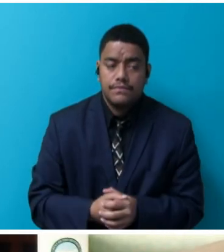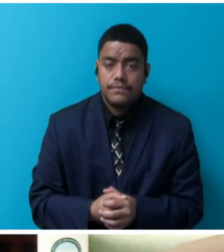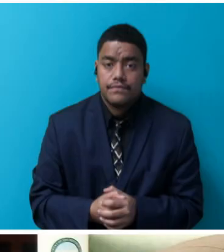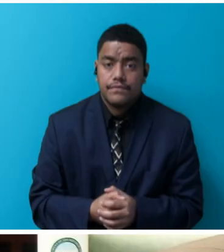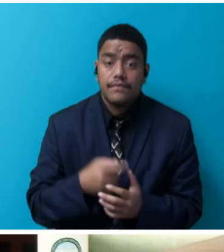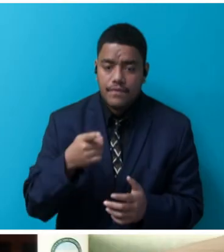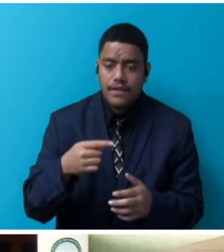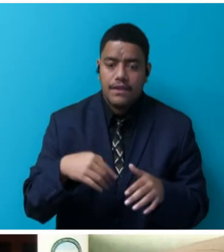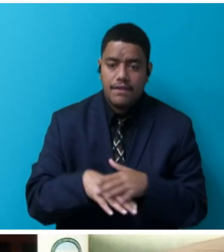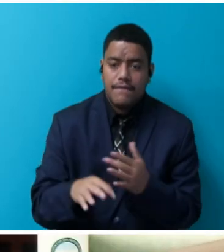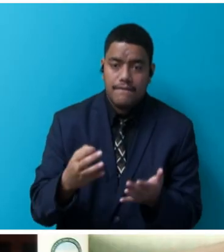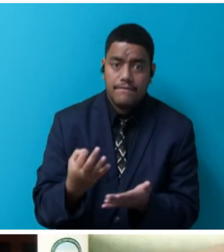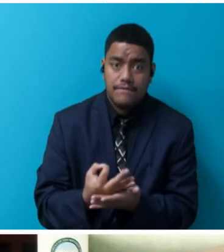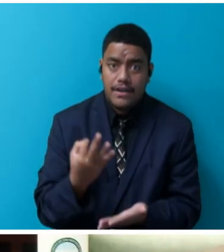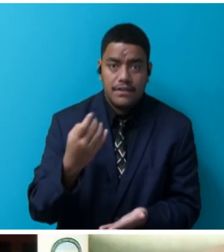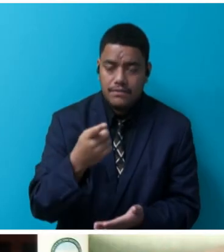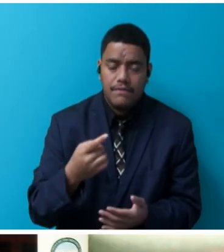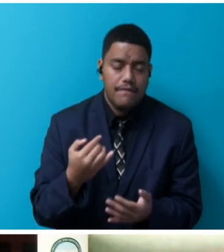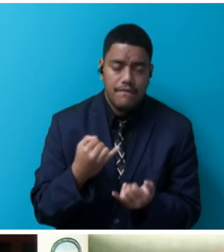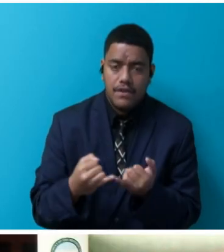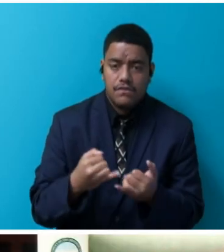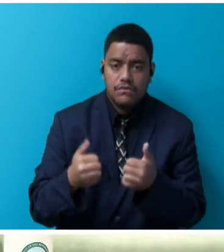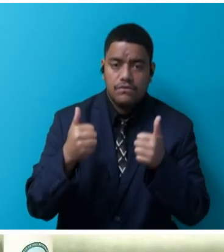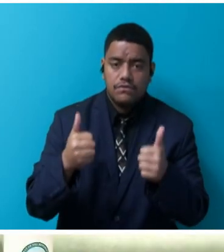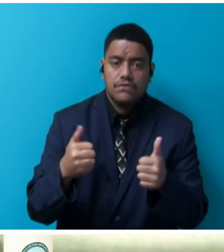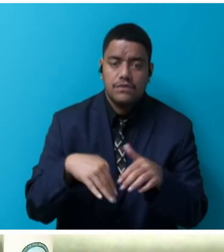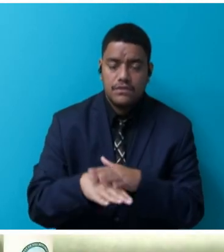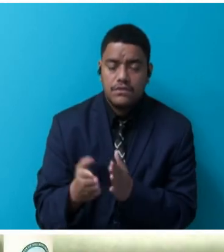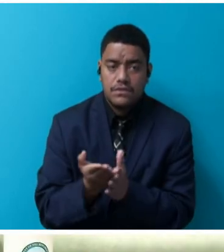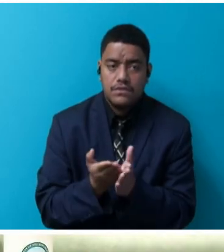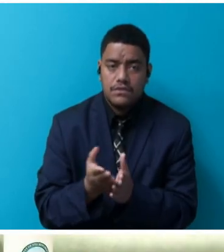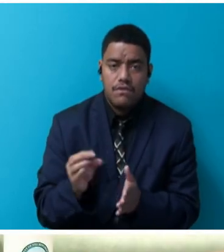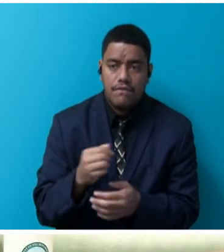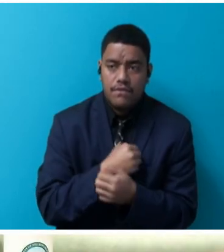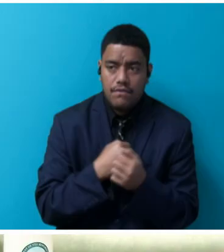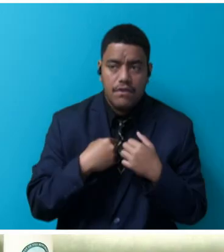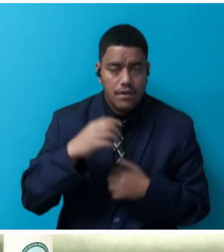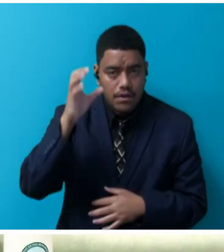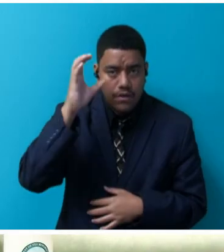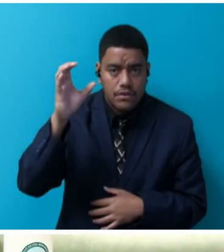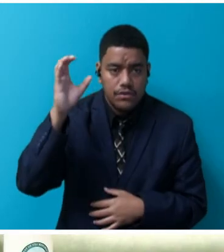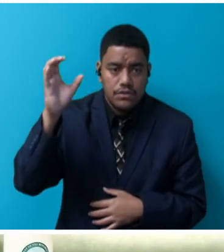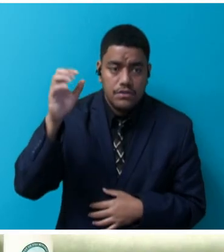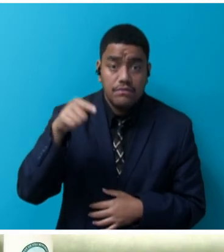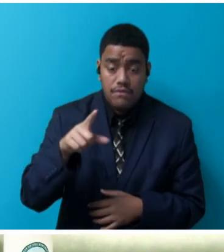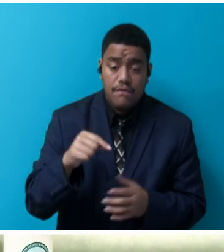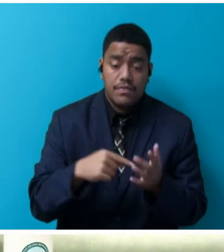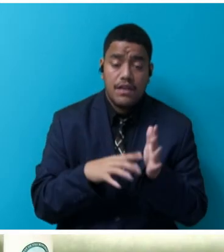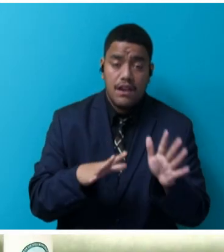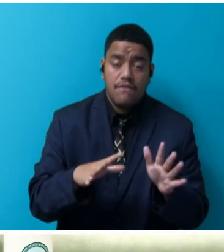finance set him up very well in his service of our country. The province of Tailevu will miss